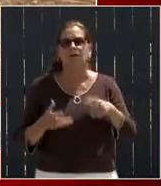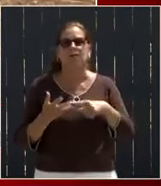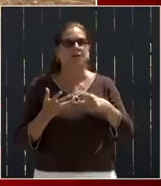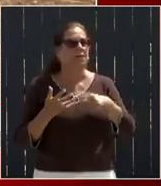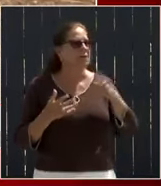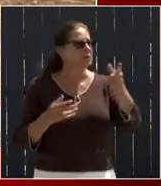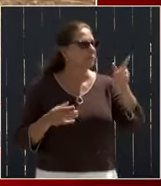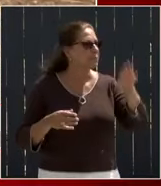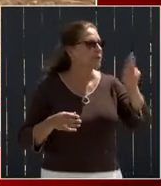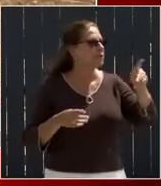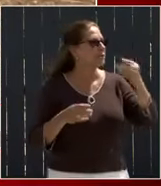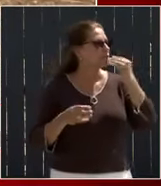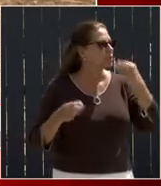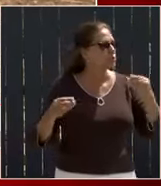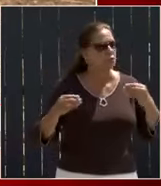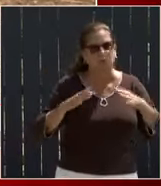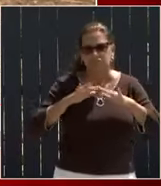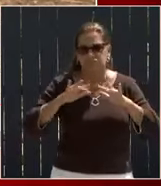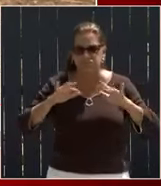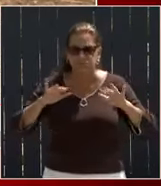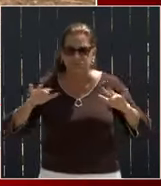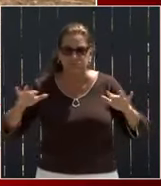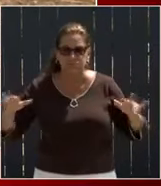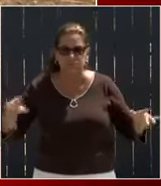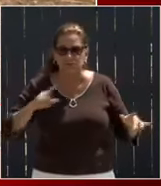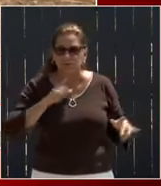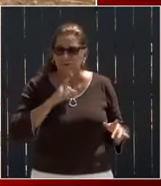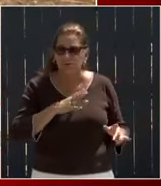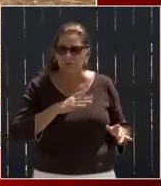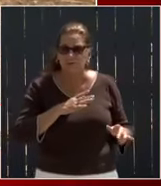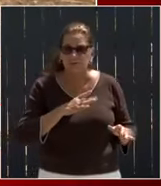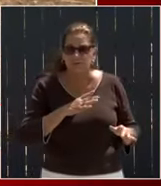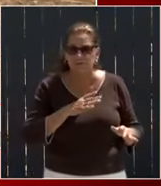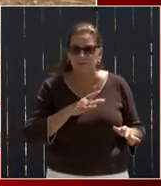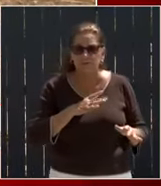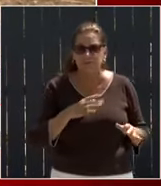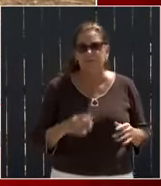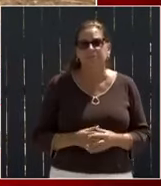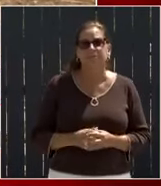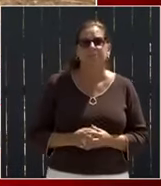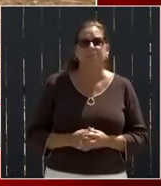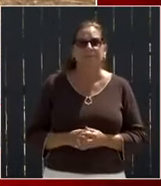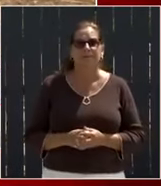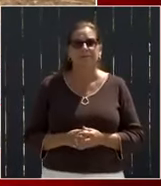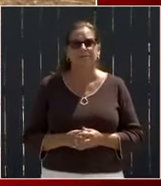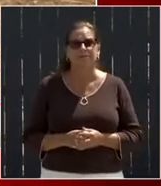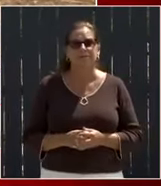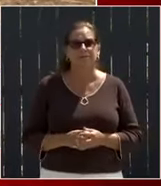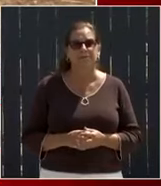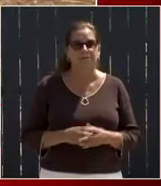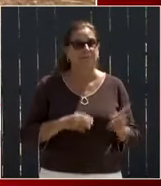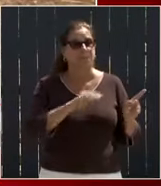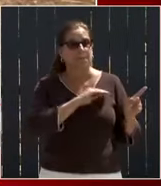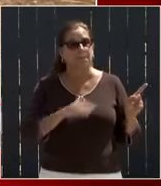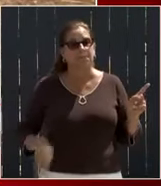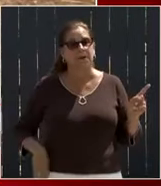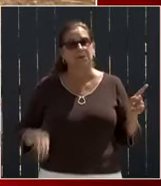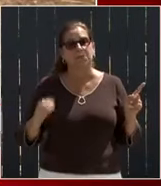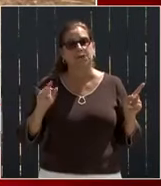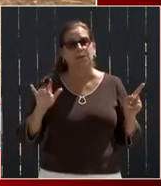8. So what we want to do is, through Mayor Bowser's Fair Shop budget, she's proposed a $58